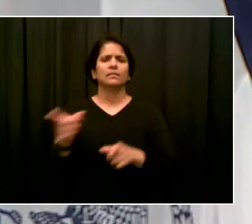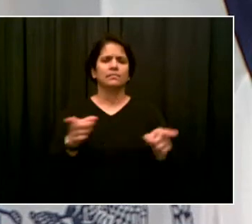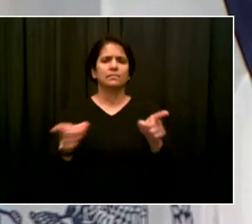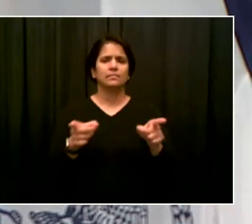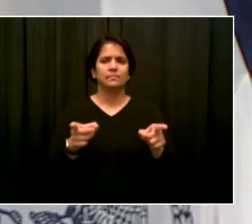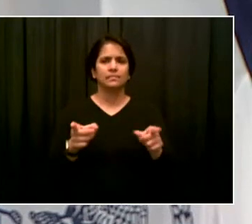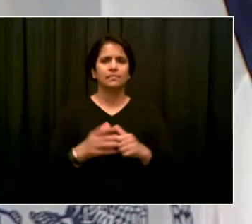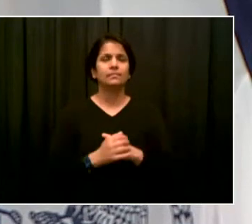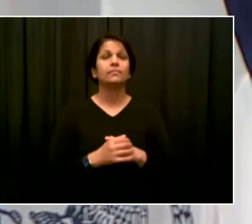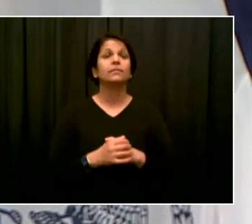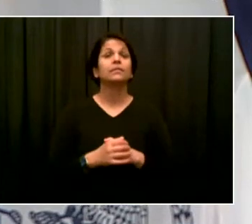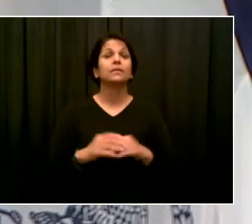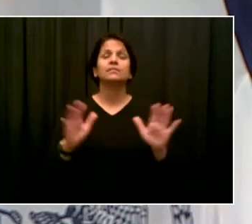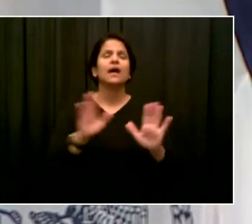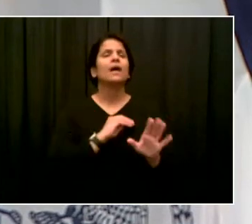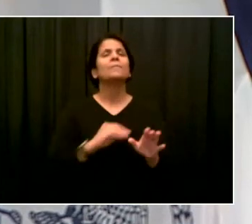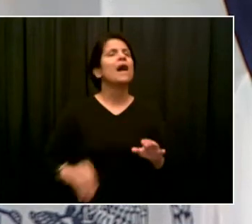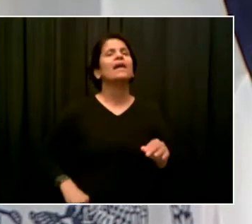oranges.